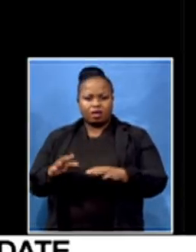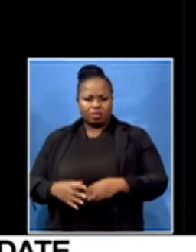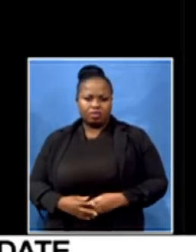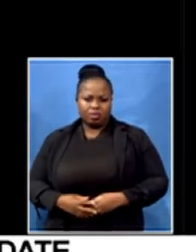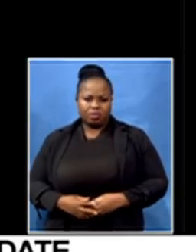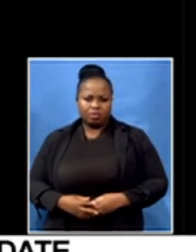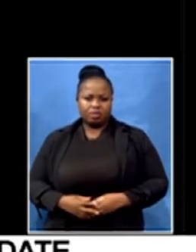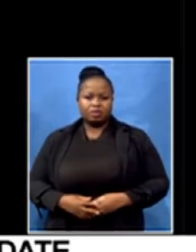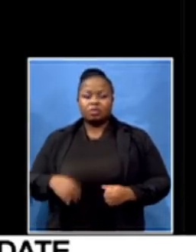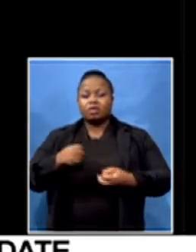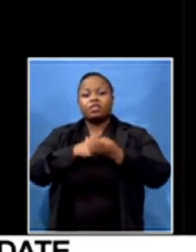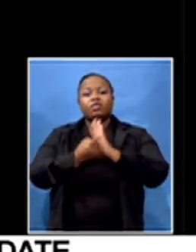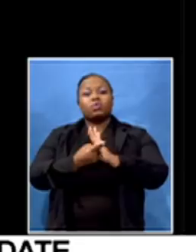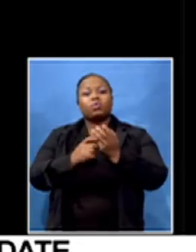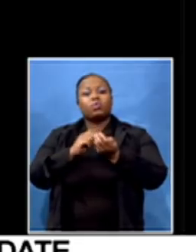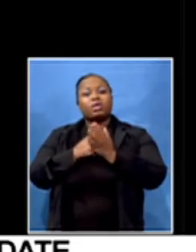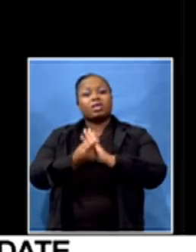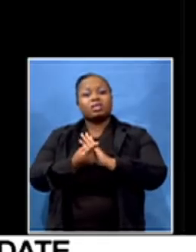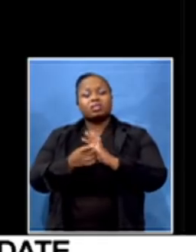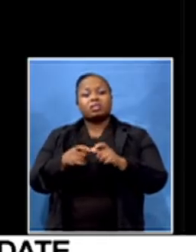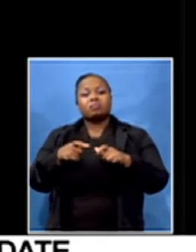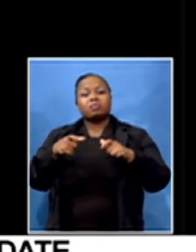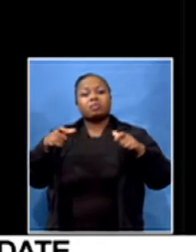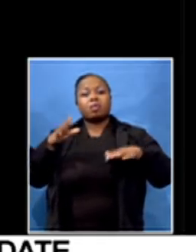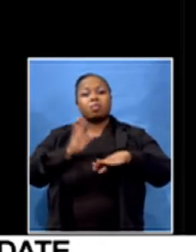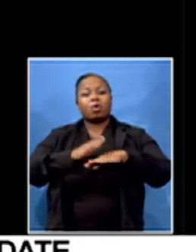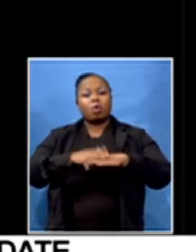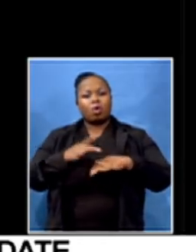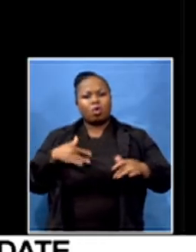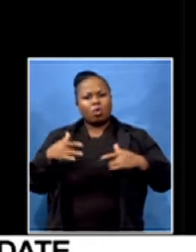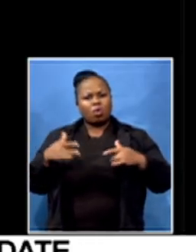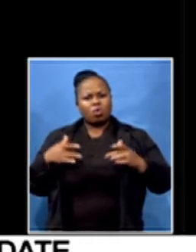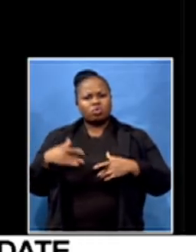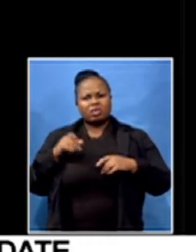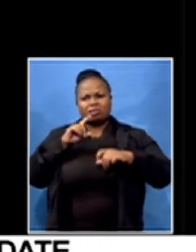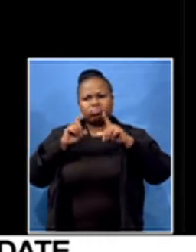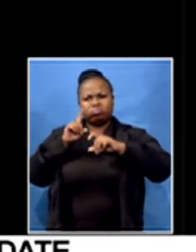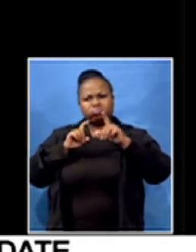the past few weeks, there's been a growing concern